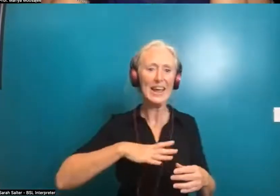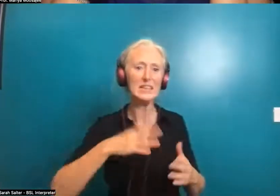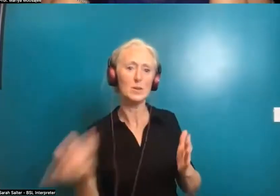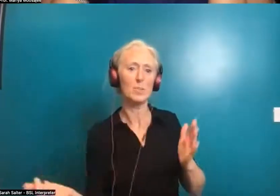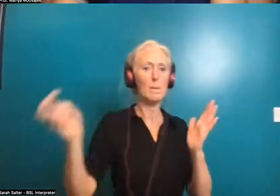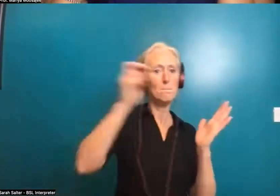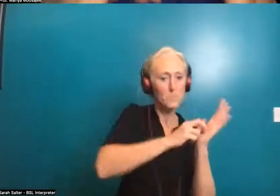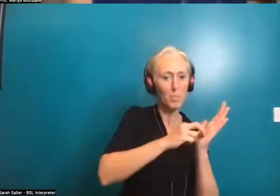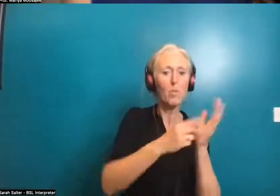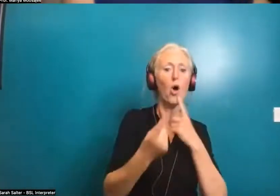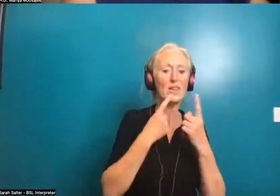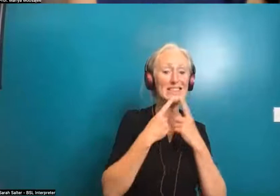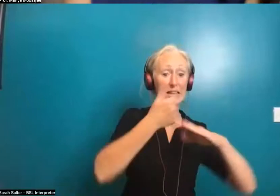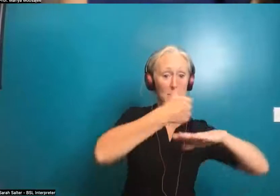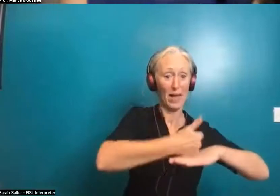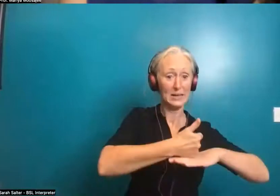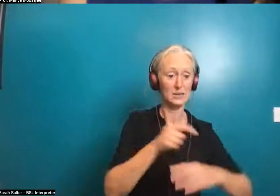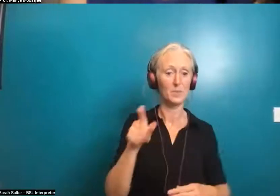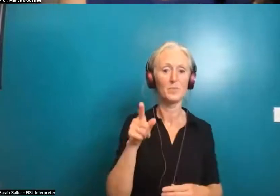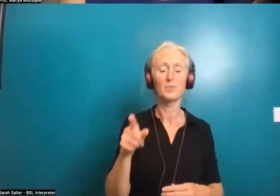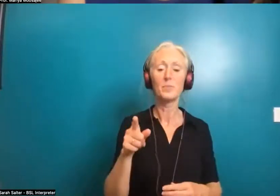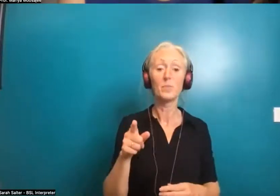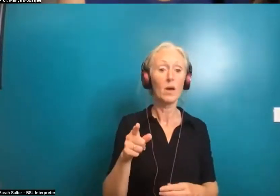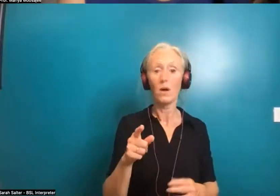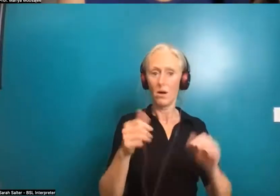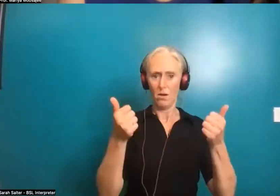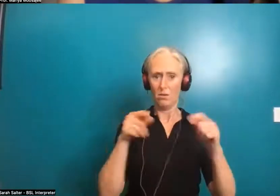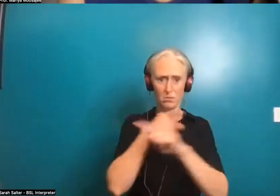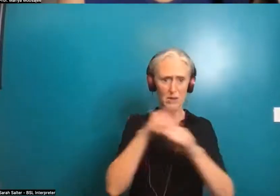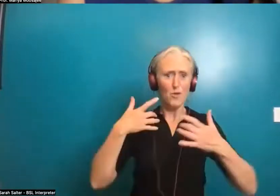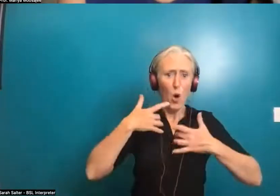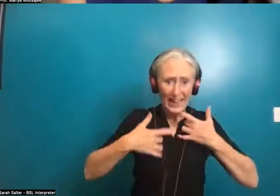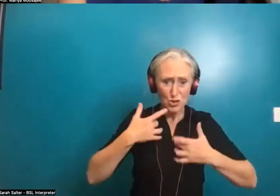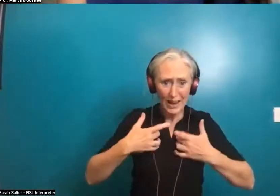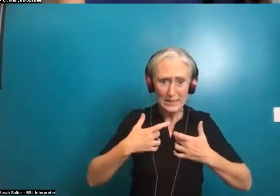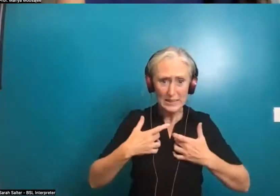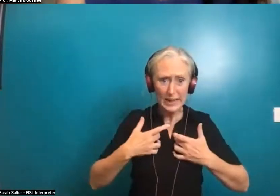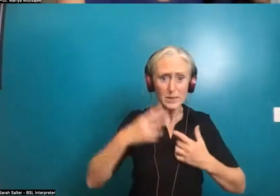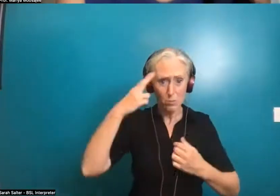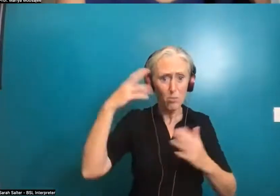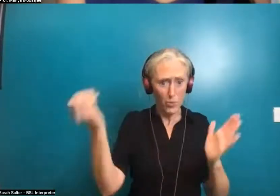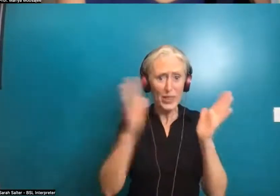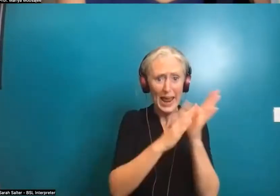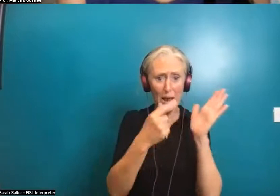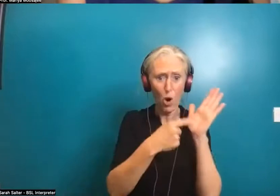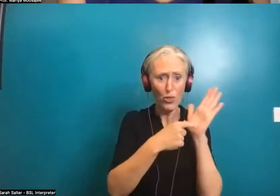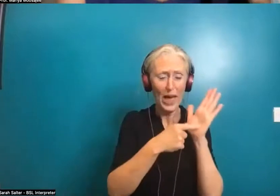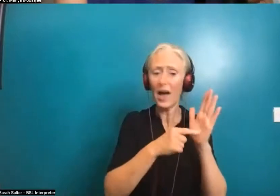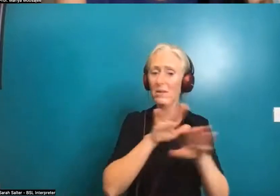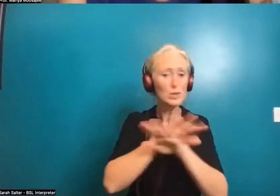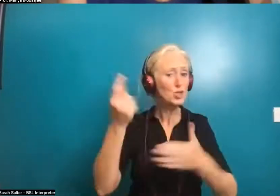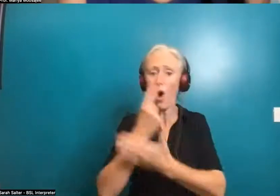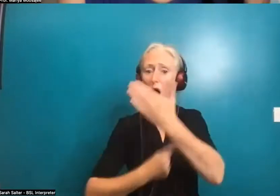mentioned? So, I mean, I would still sign them up if you're interested, because it's not just for adults, it can be for children,